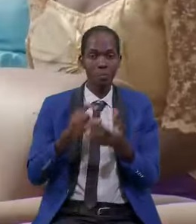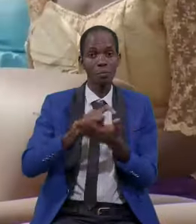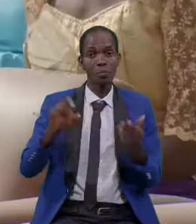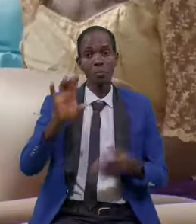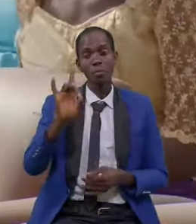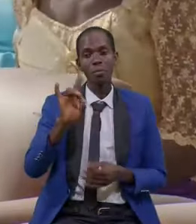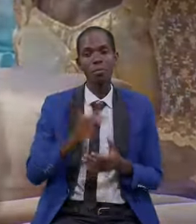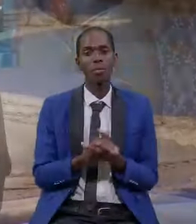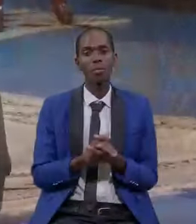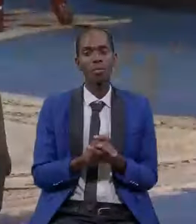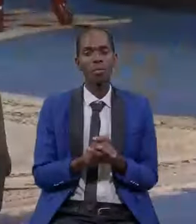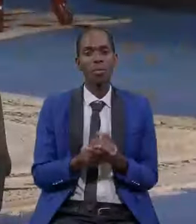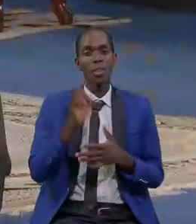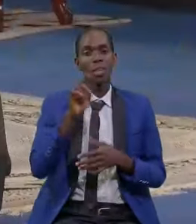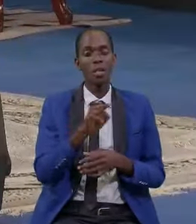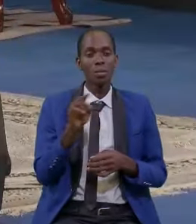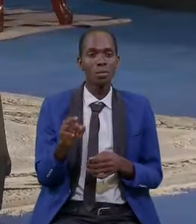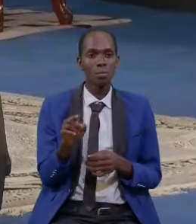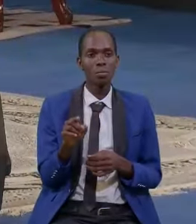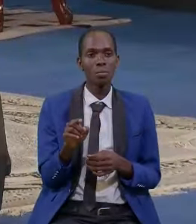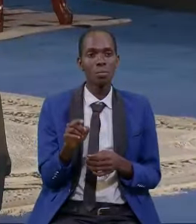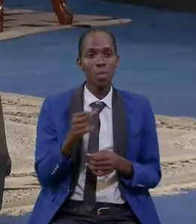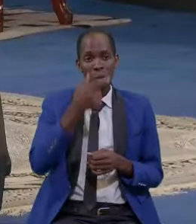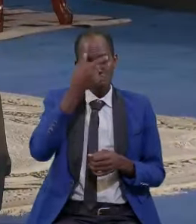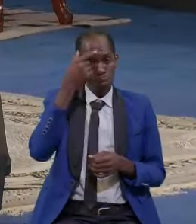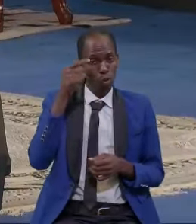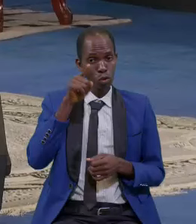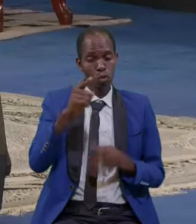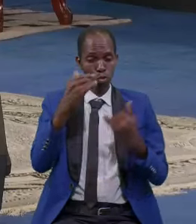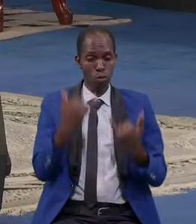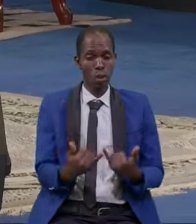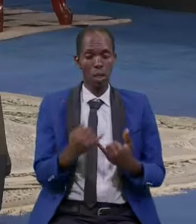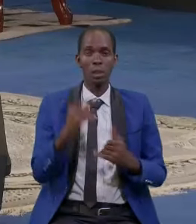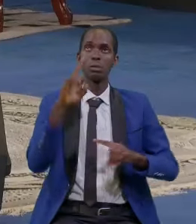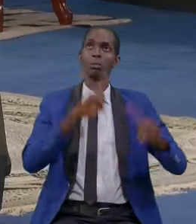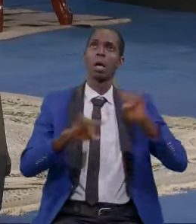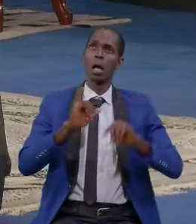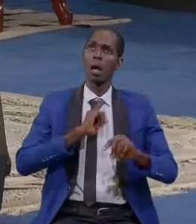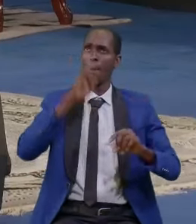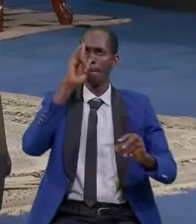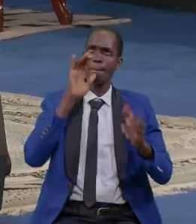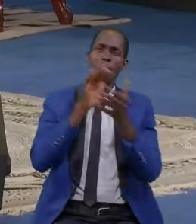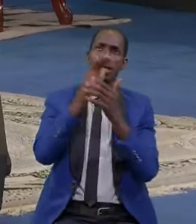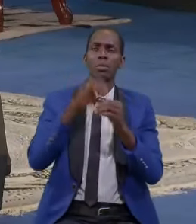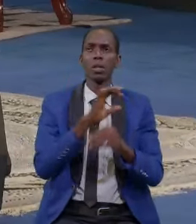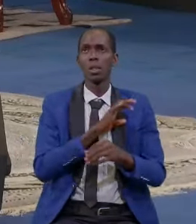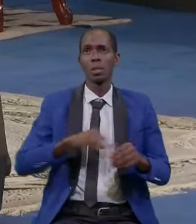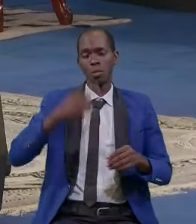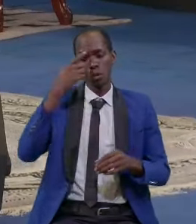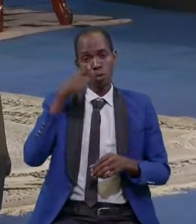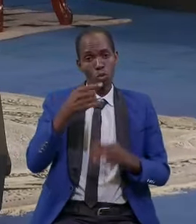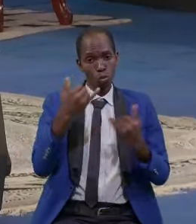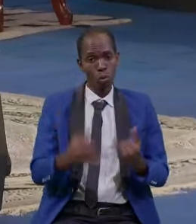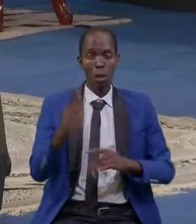therefore, because you say you believe in Christ, and because you profess that Christ has